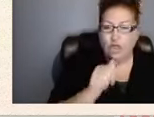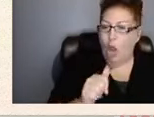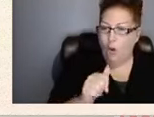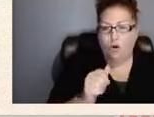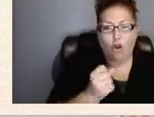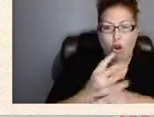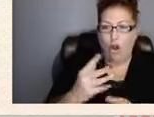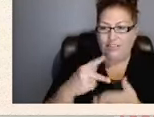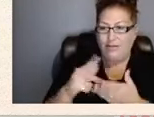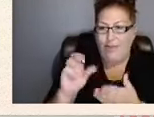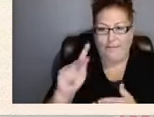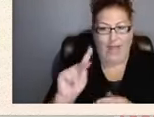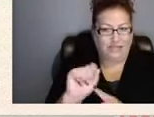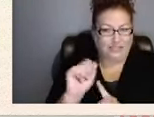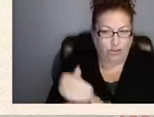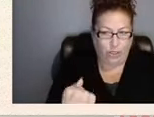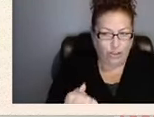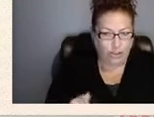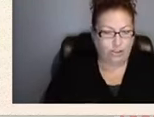situation.